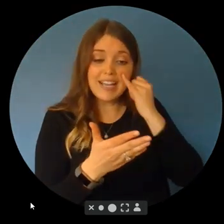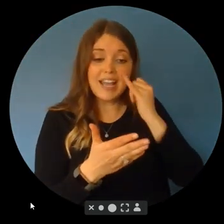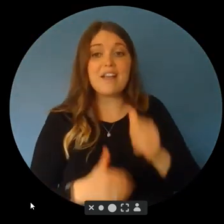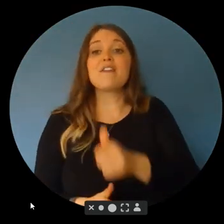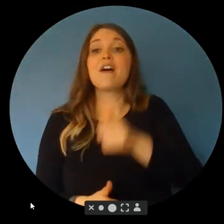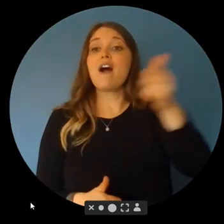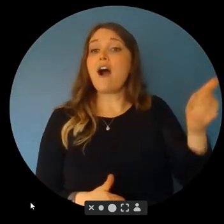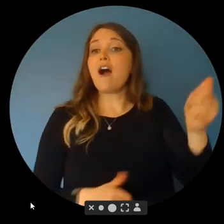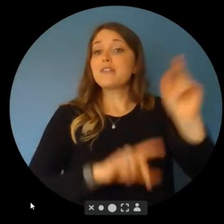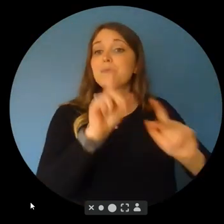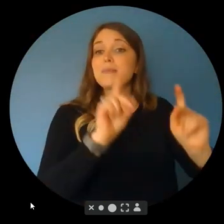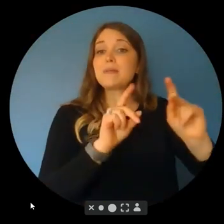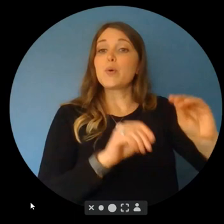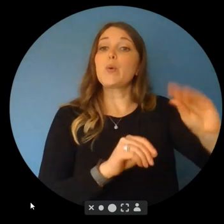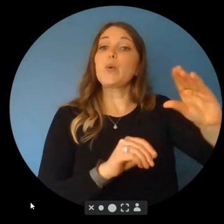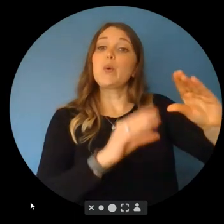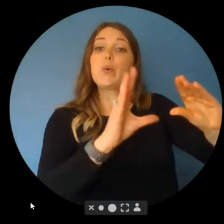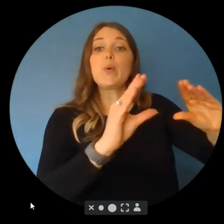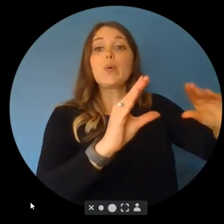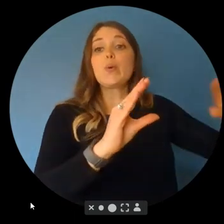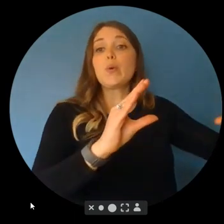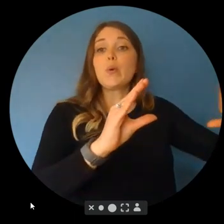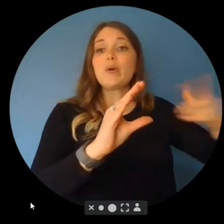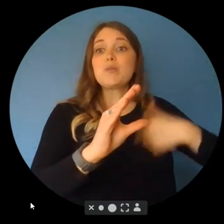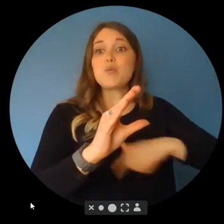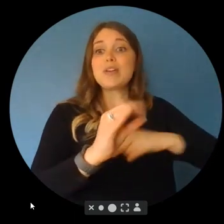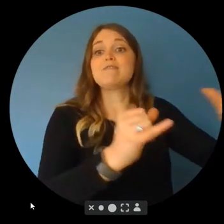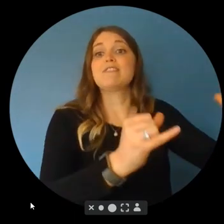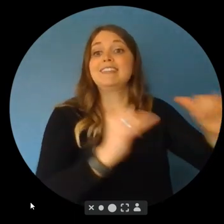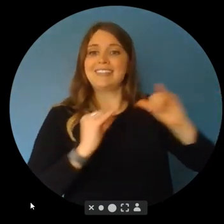it makes us feel good, doesn't it?